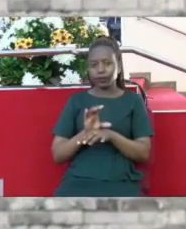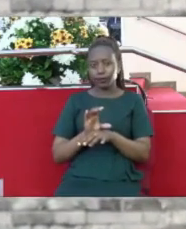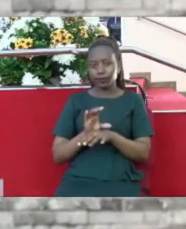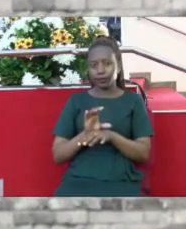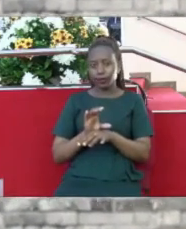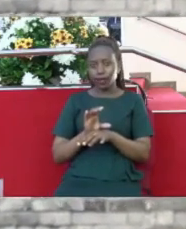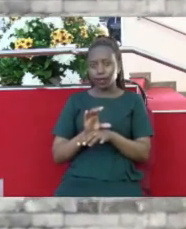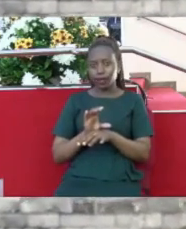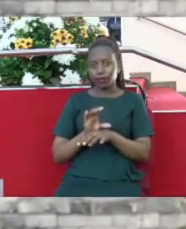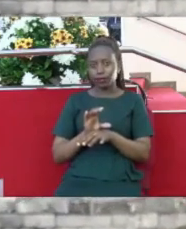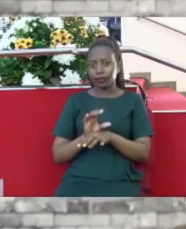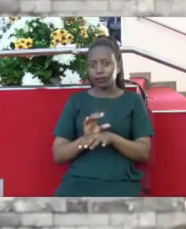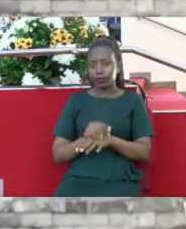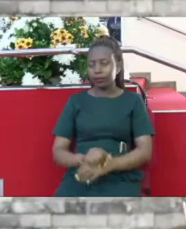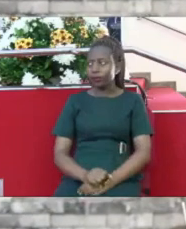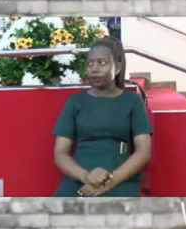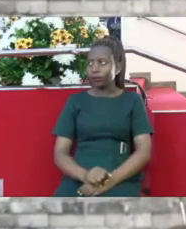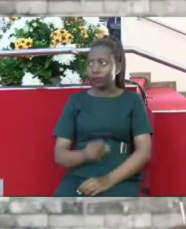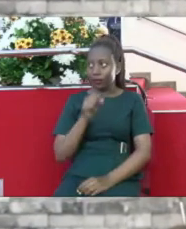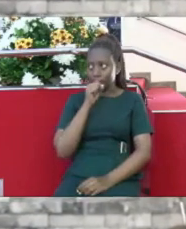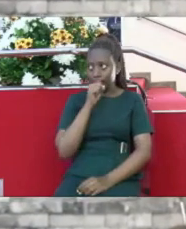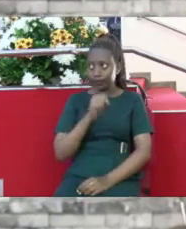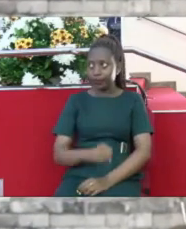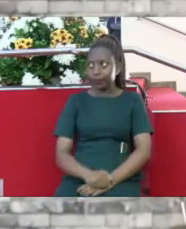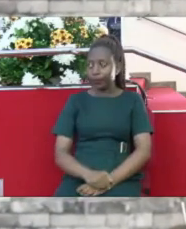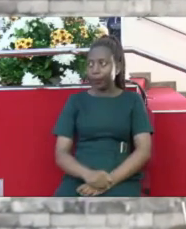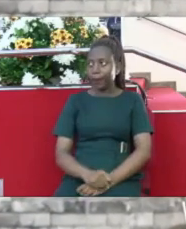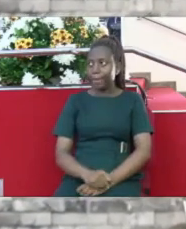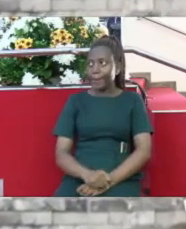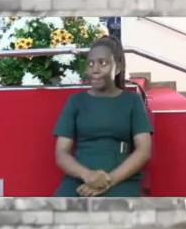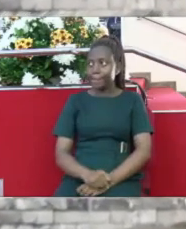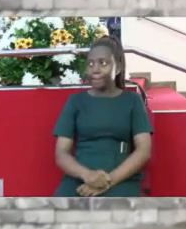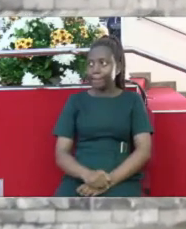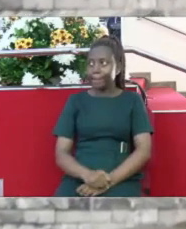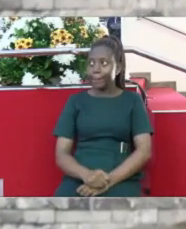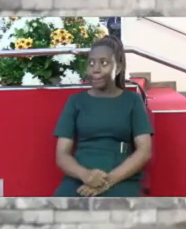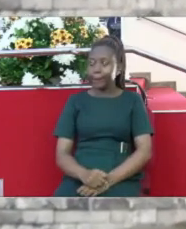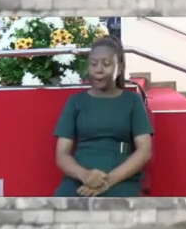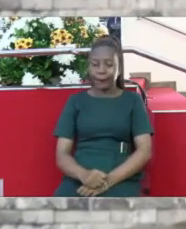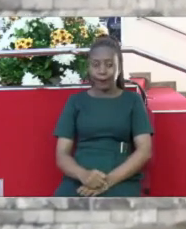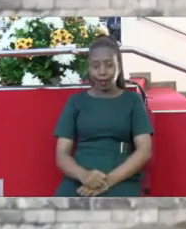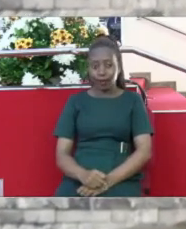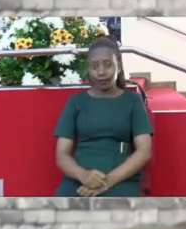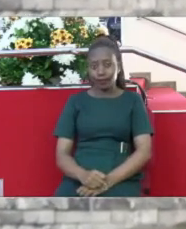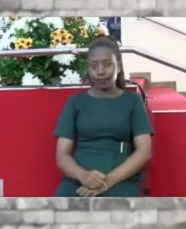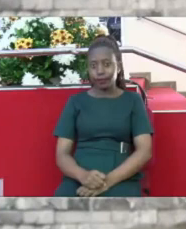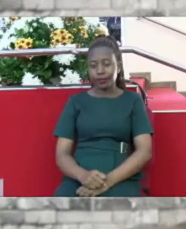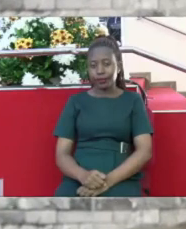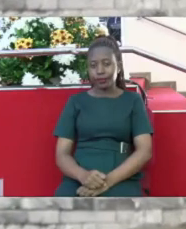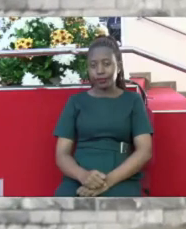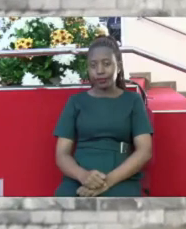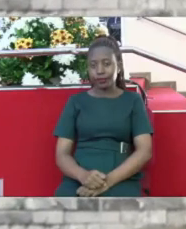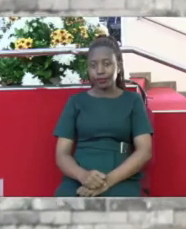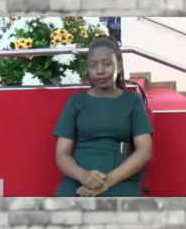right. Kanisa la Roma halikuwa kama kanisa lile lingine, kwa sababu kuna jambo alikuwa anaangazia, kwa sababu kulikuwa na mafundisho ambayo